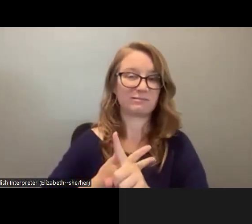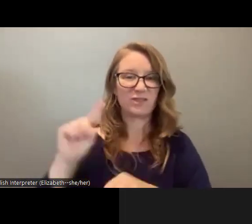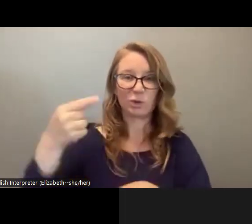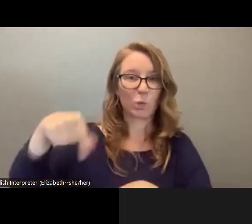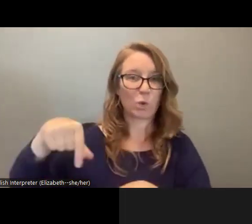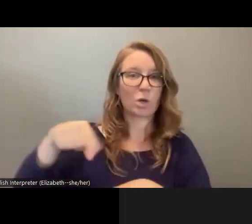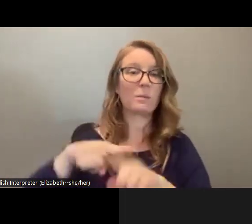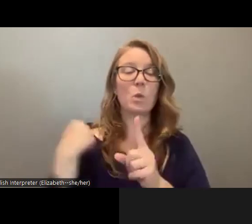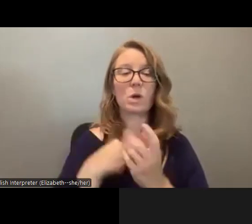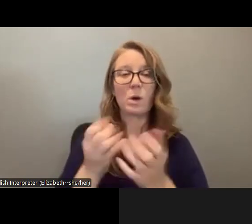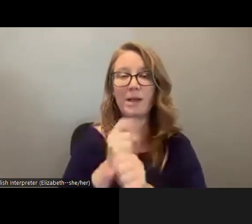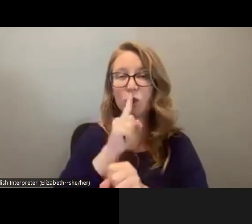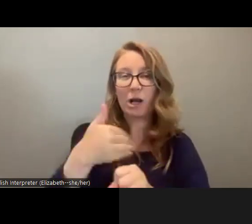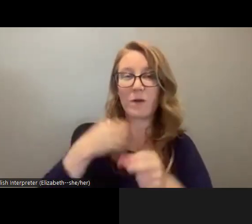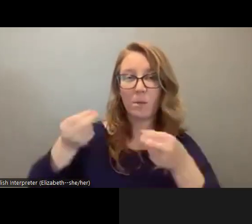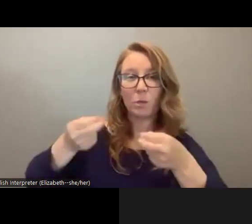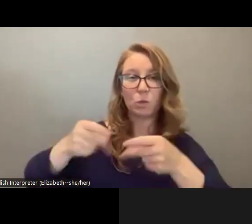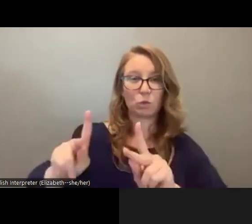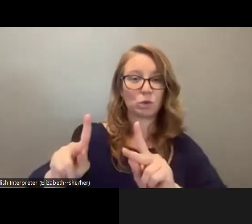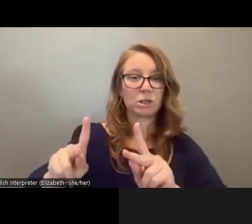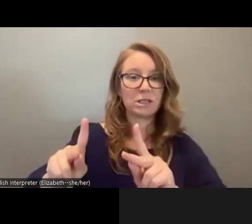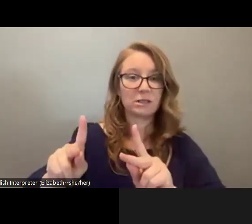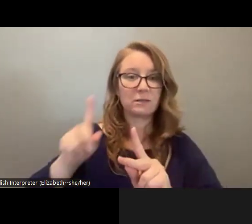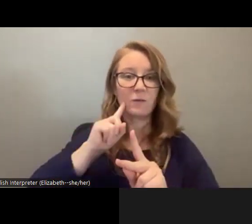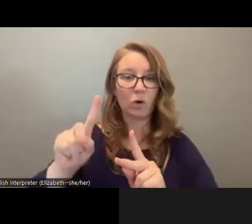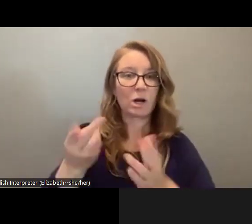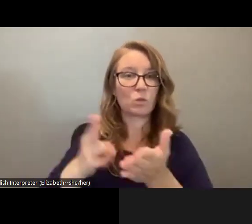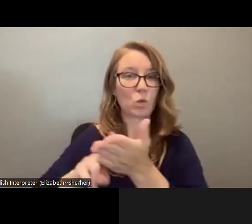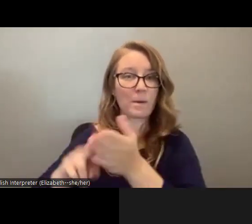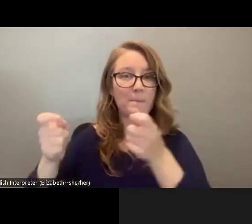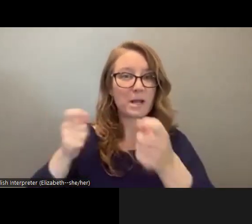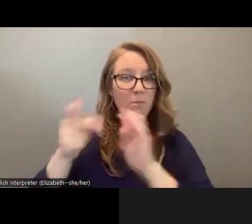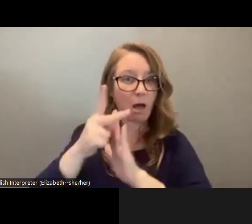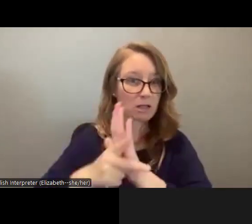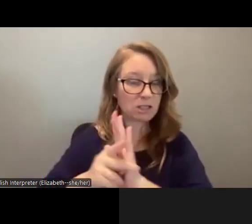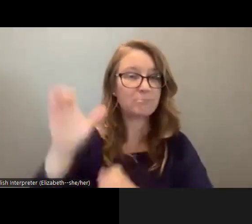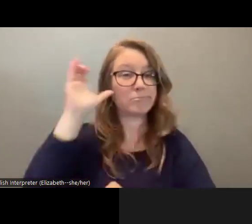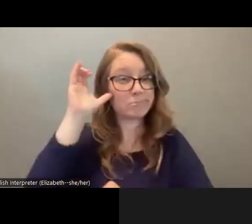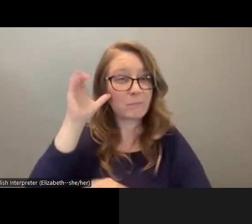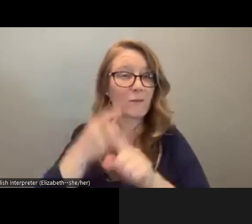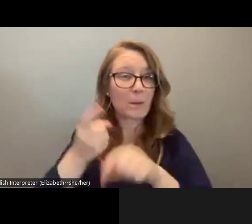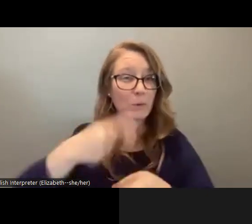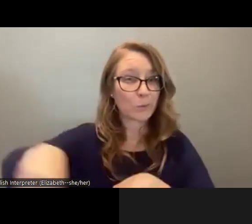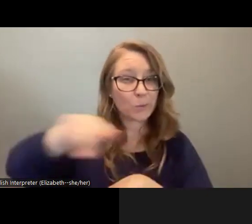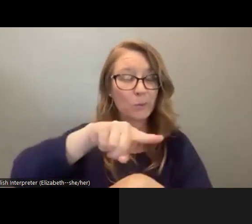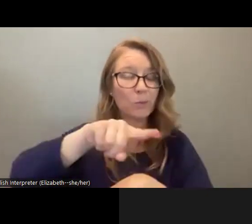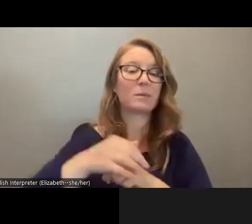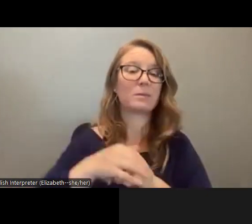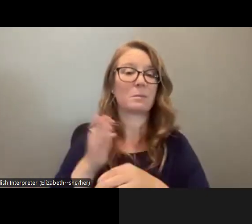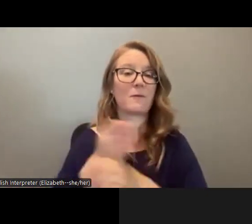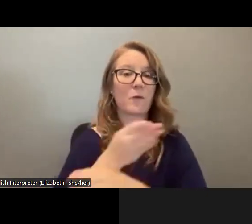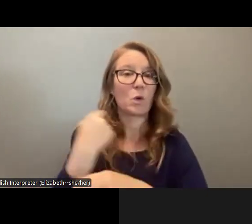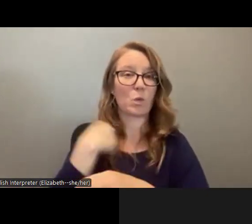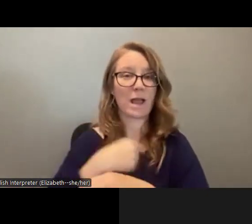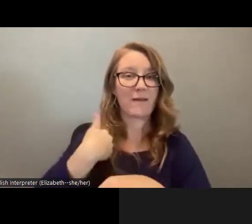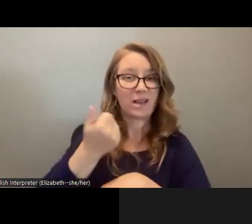we have this opportunity to vet the enrollment management policy, hear from all of you prior to having